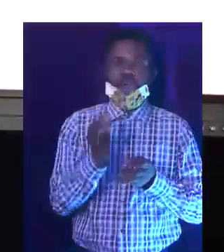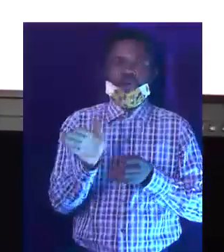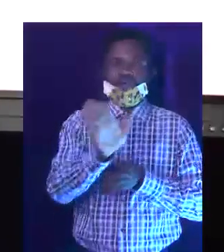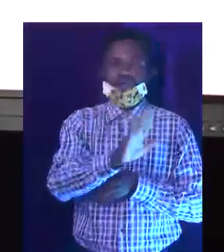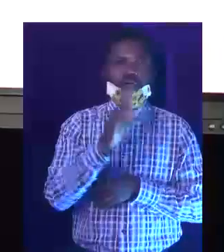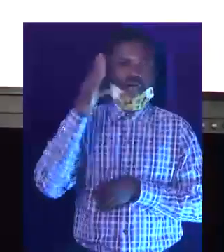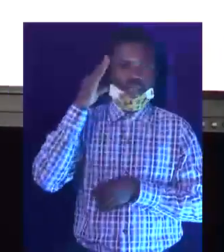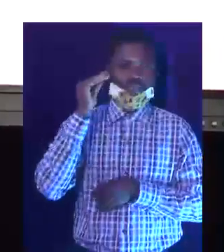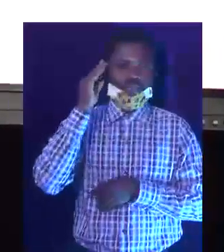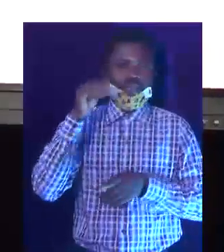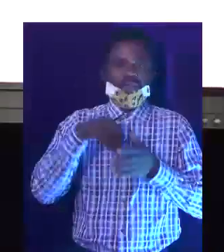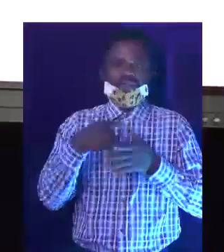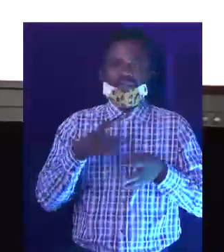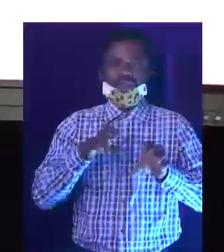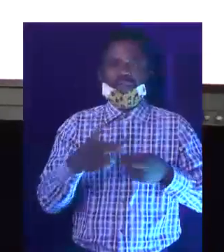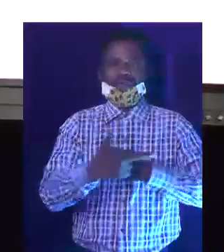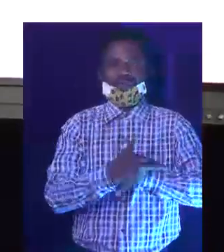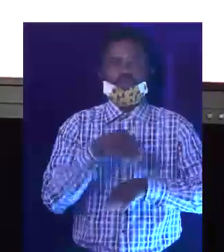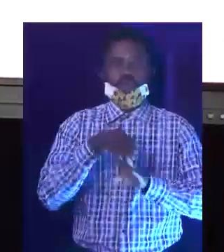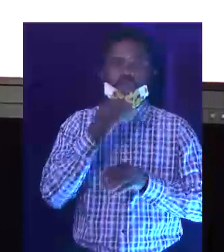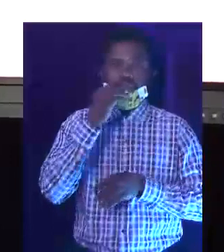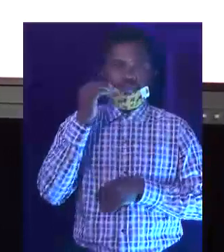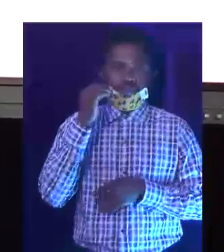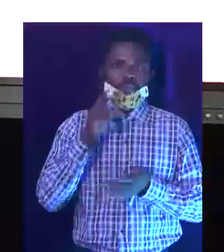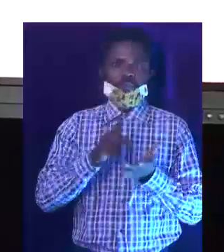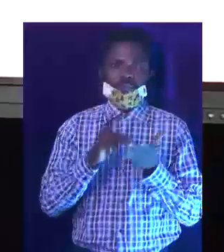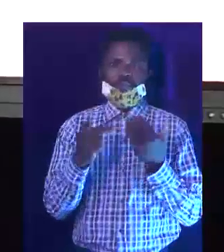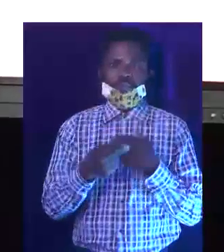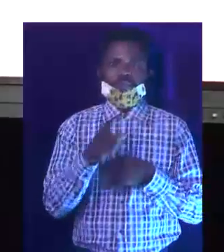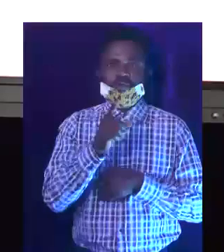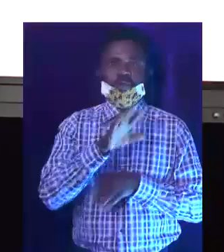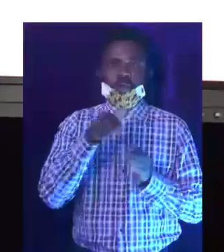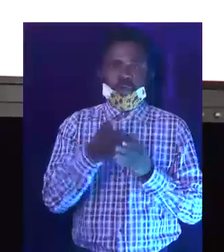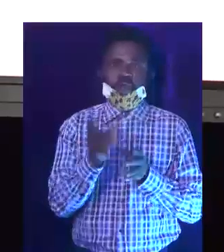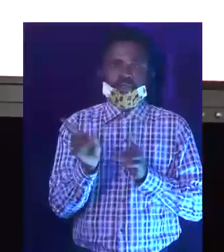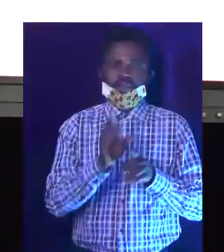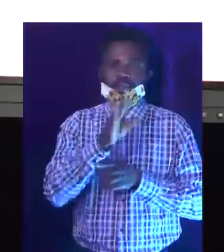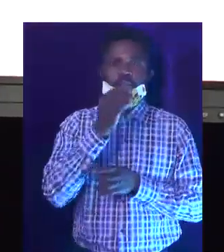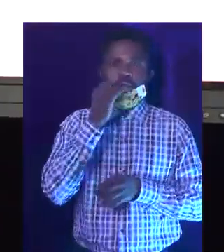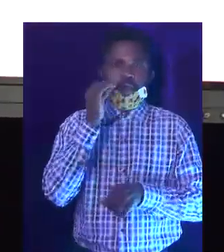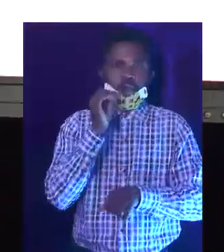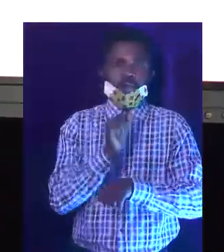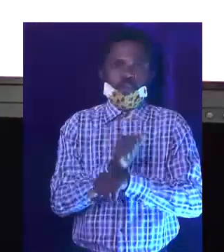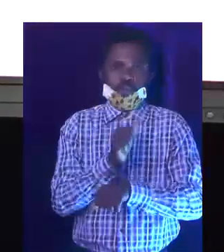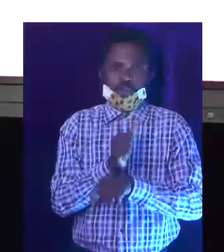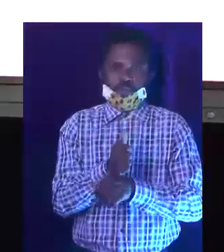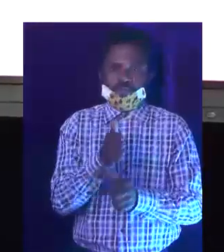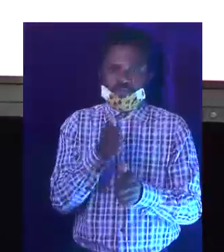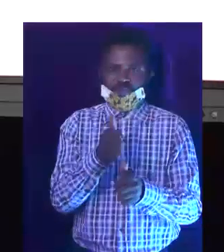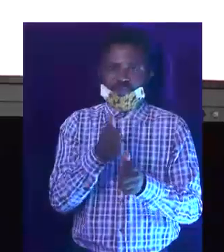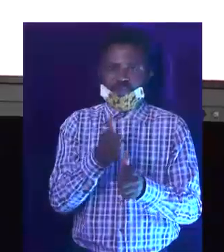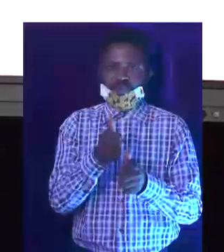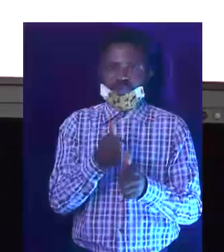experience in the classroom at home program. I believe you all did your homework. If it is